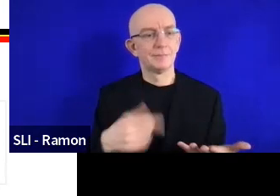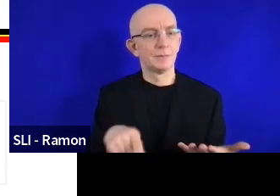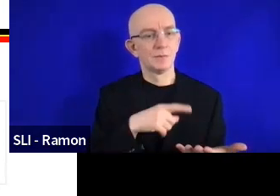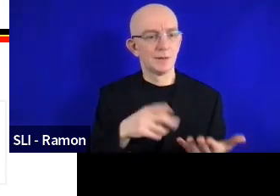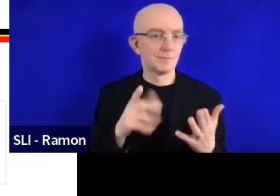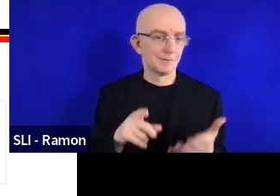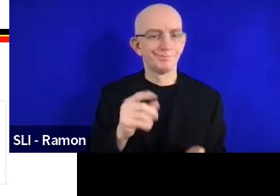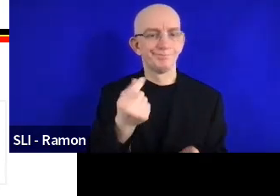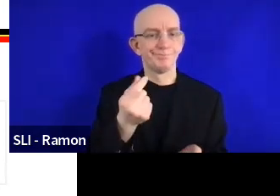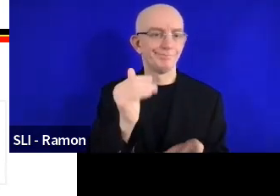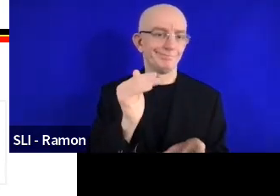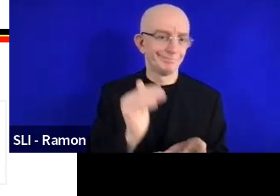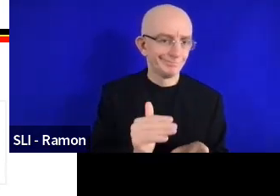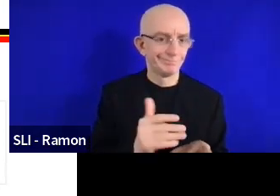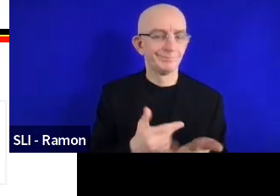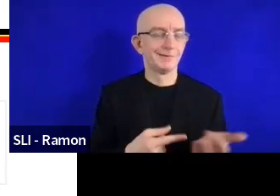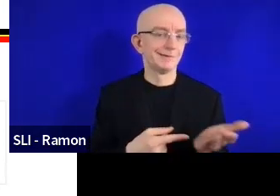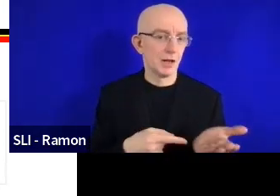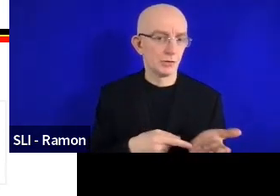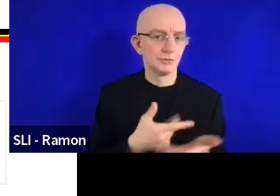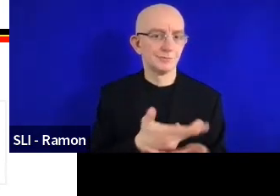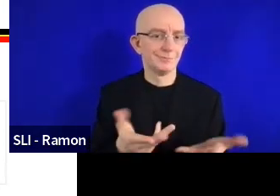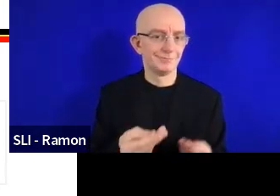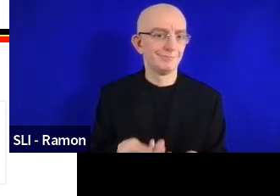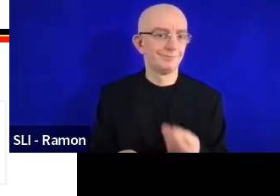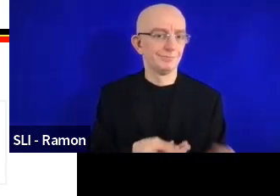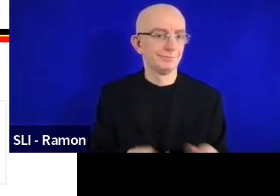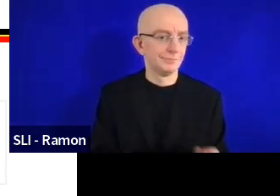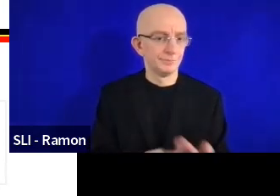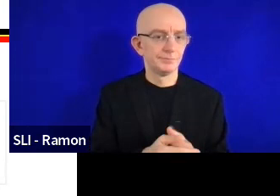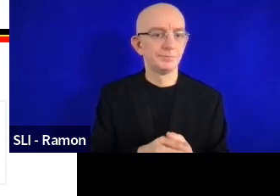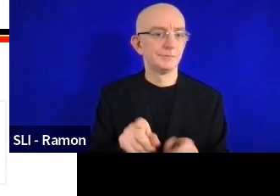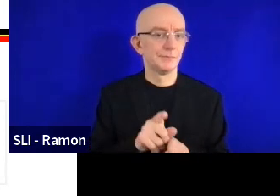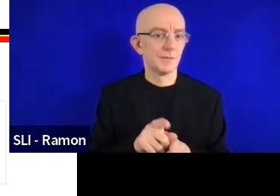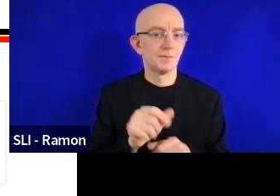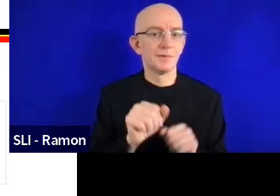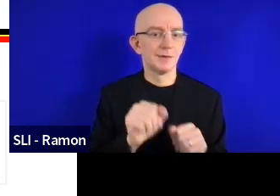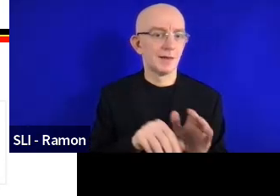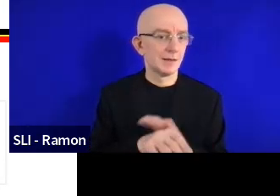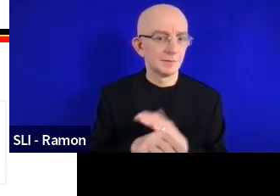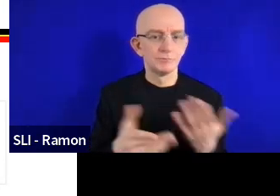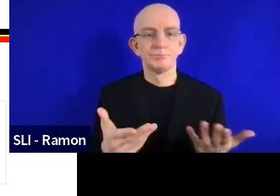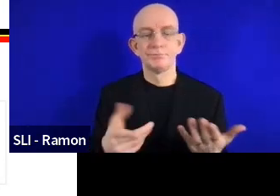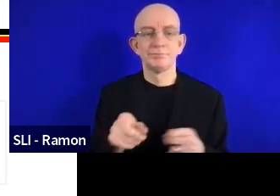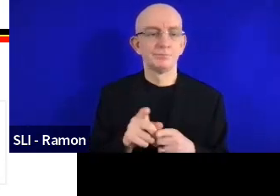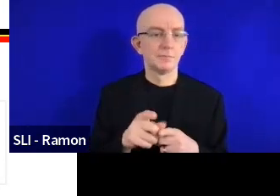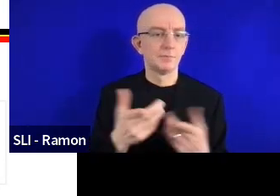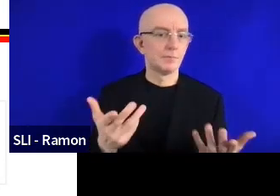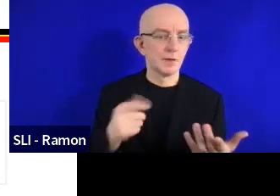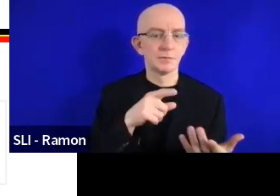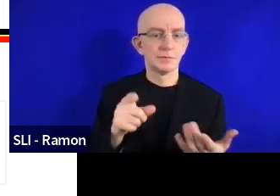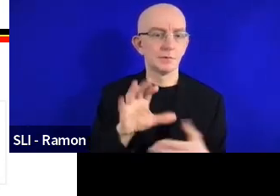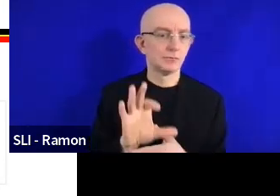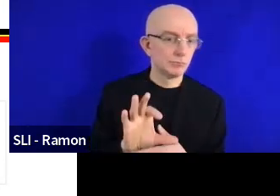and financial inclusion. We want to roll out productive inclusion. We also